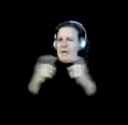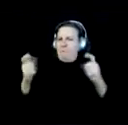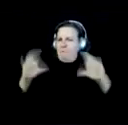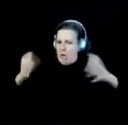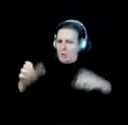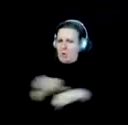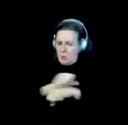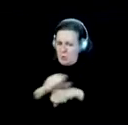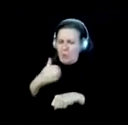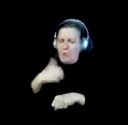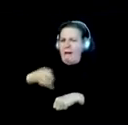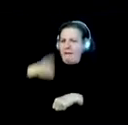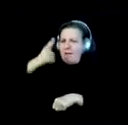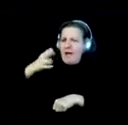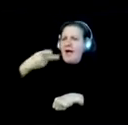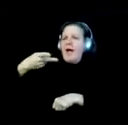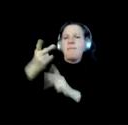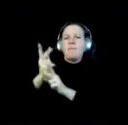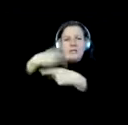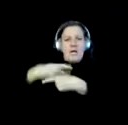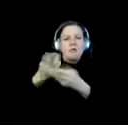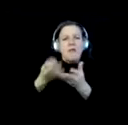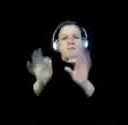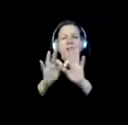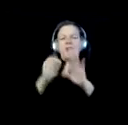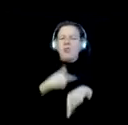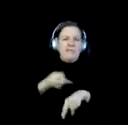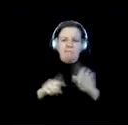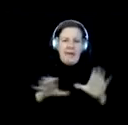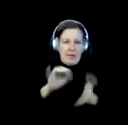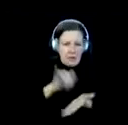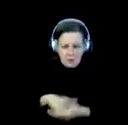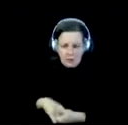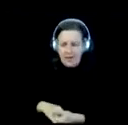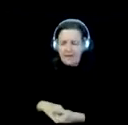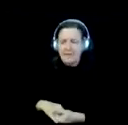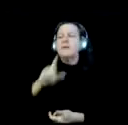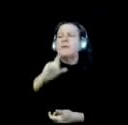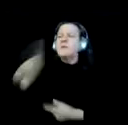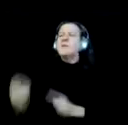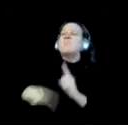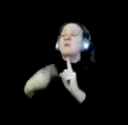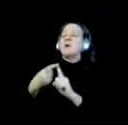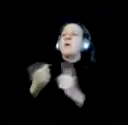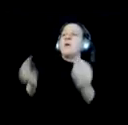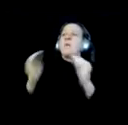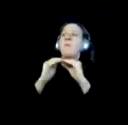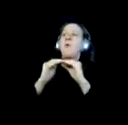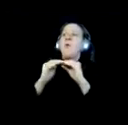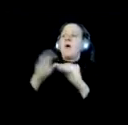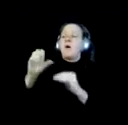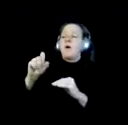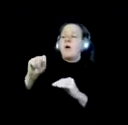that's not something I can do. And then really when kind of more studio photographers,